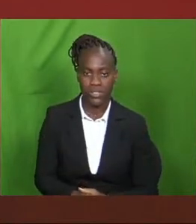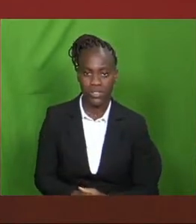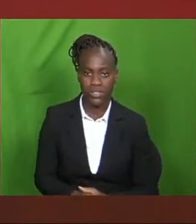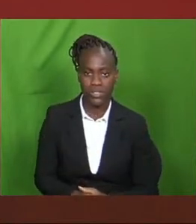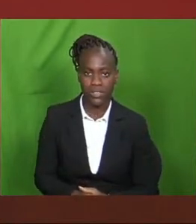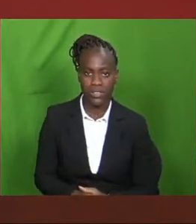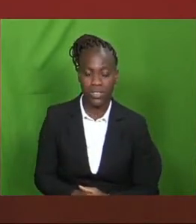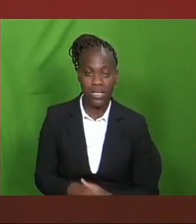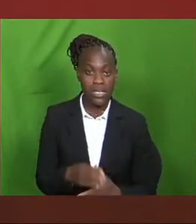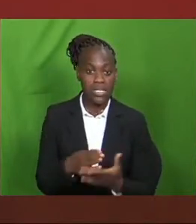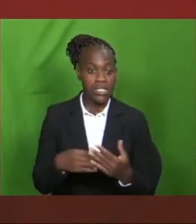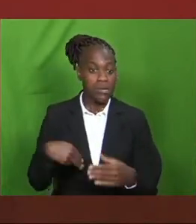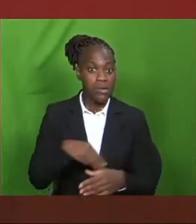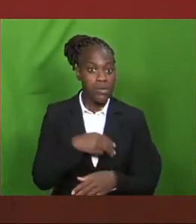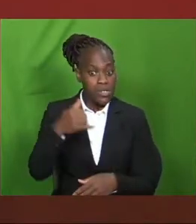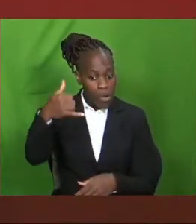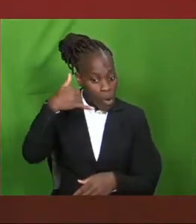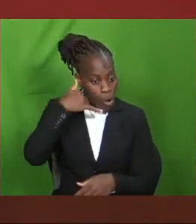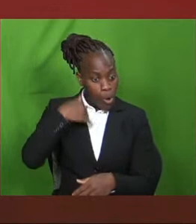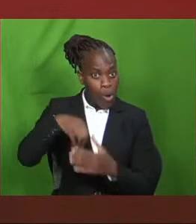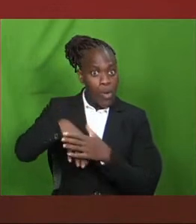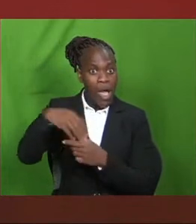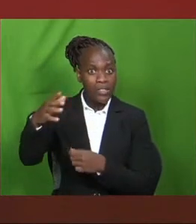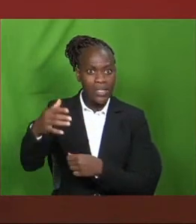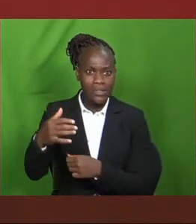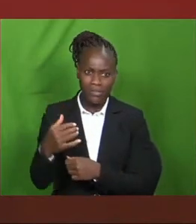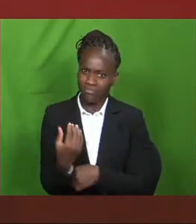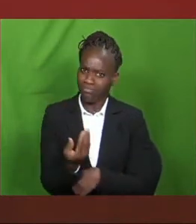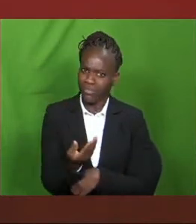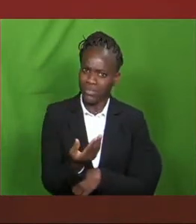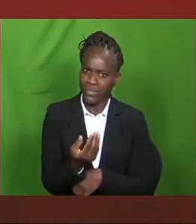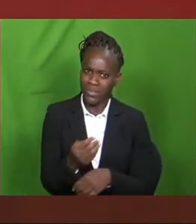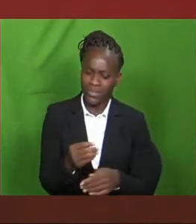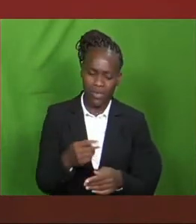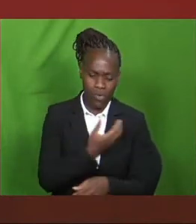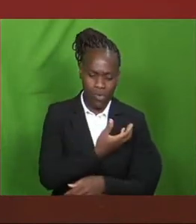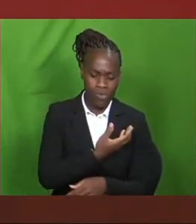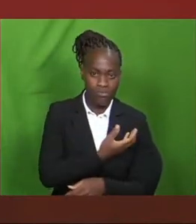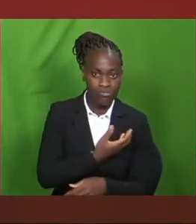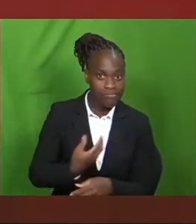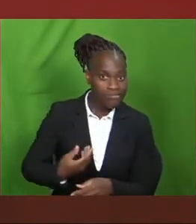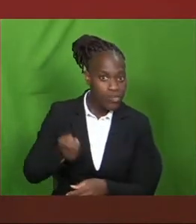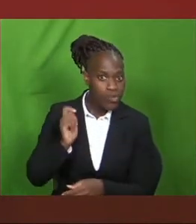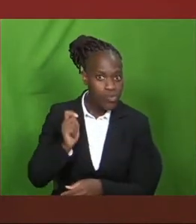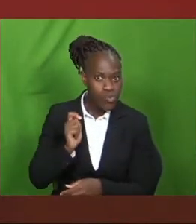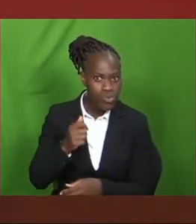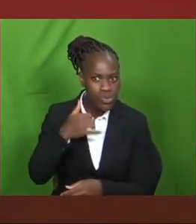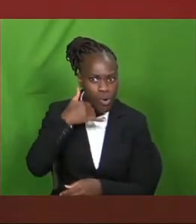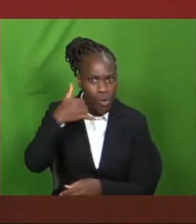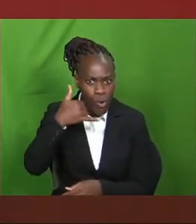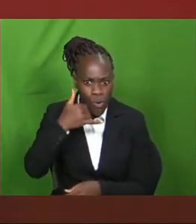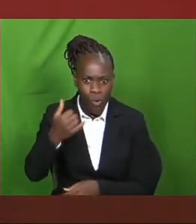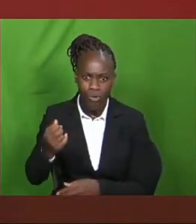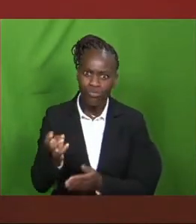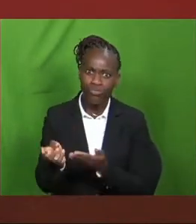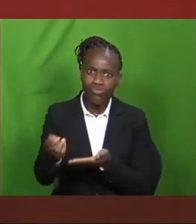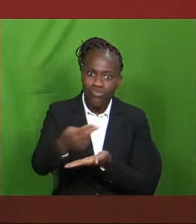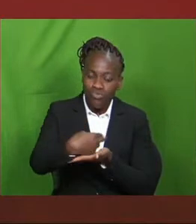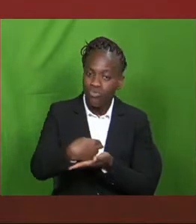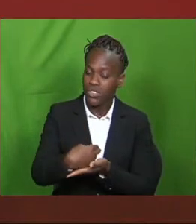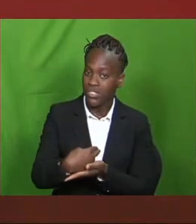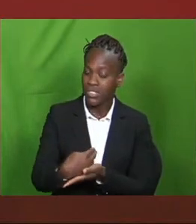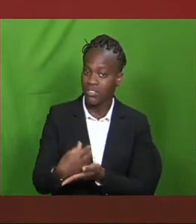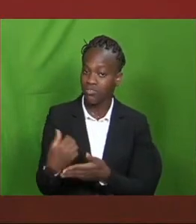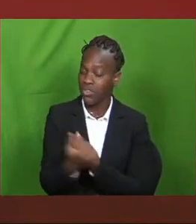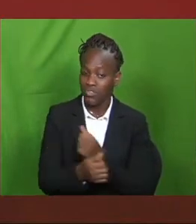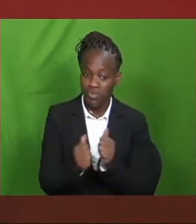Some members called me from outside that they receive calls from whips to return to the country without